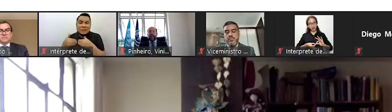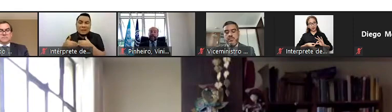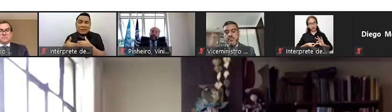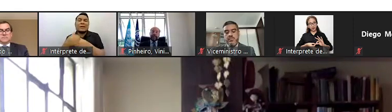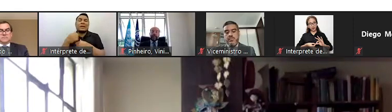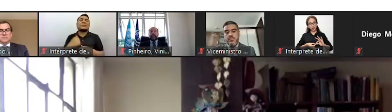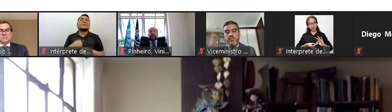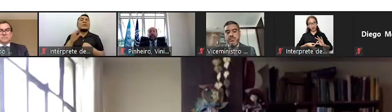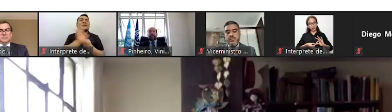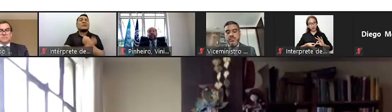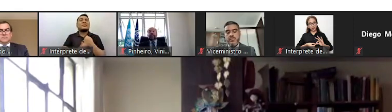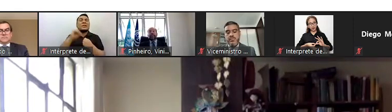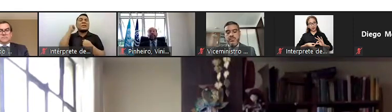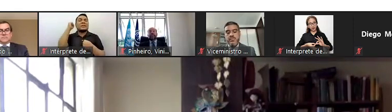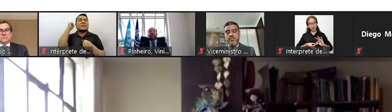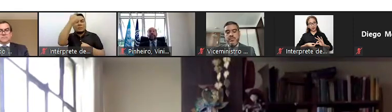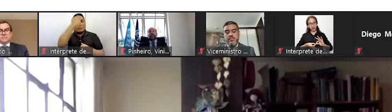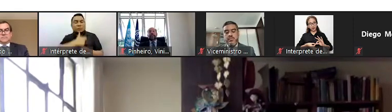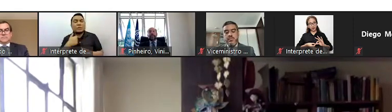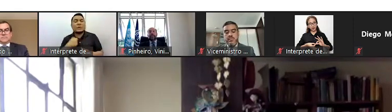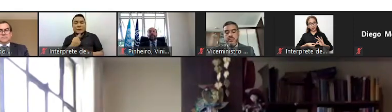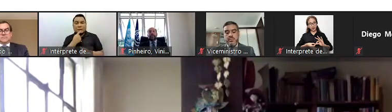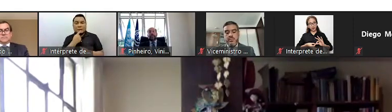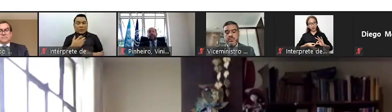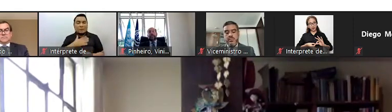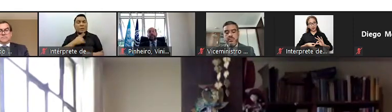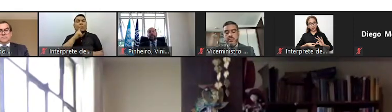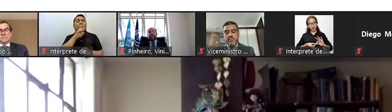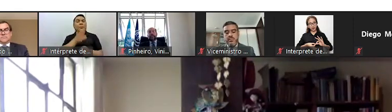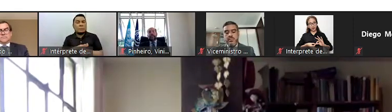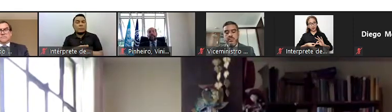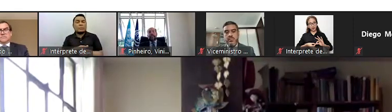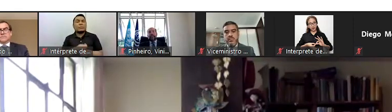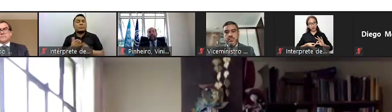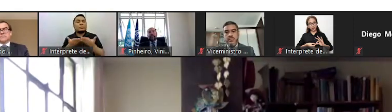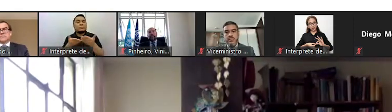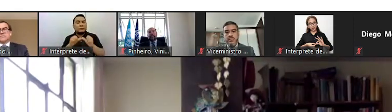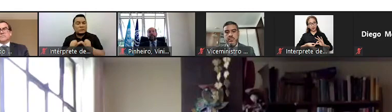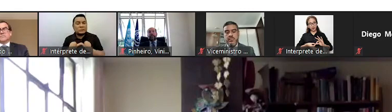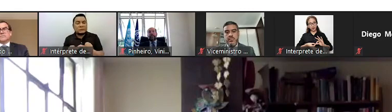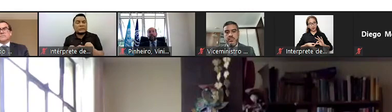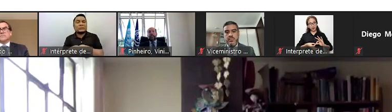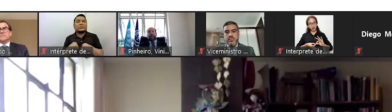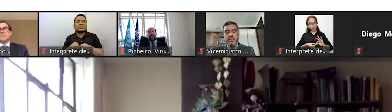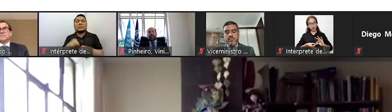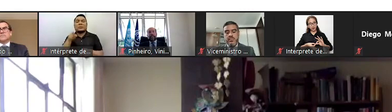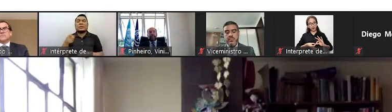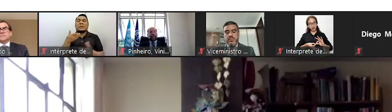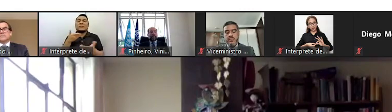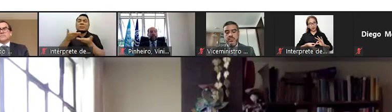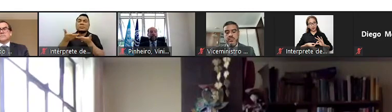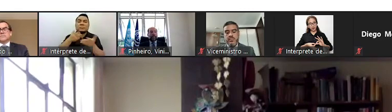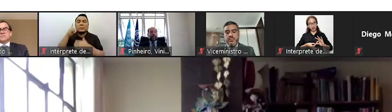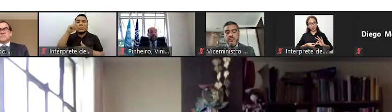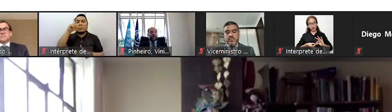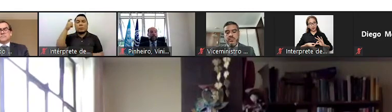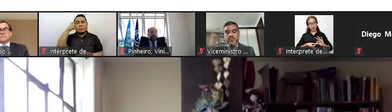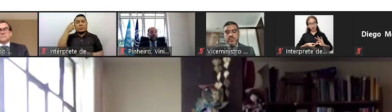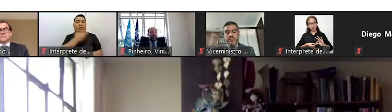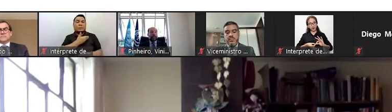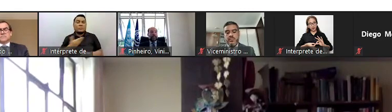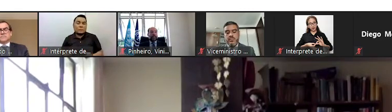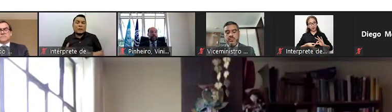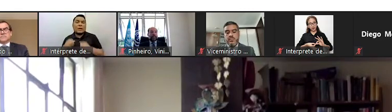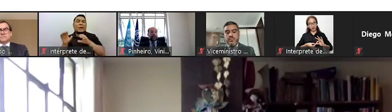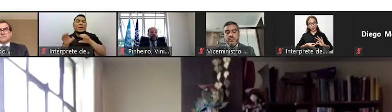for all these years we've been we're defending human rights and we are reaffirming our commitment to keep both discussing about